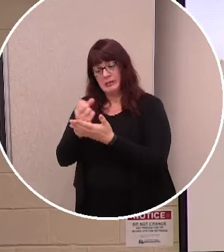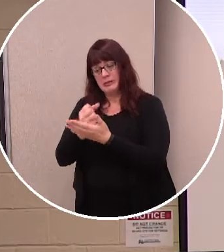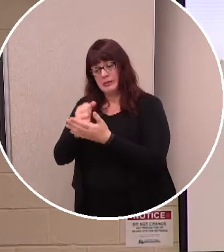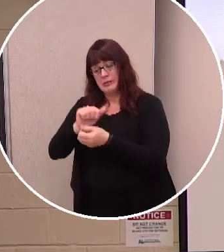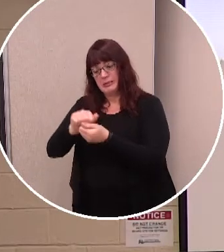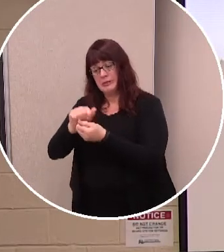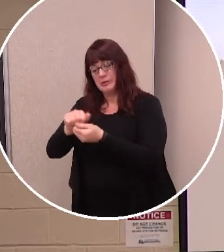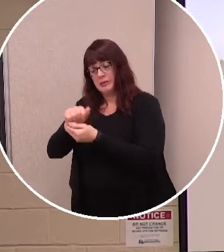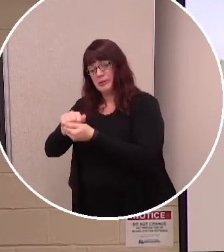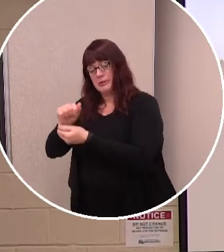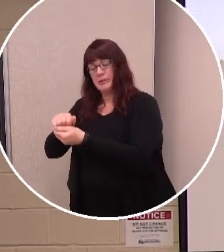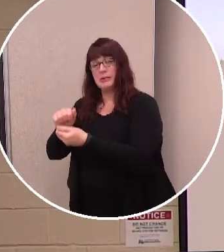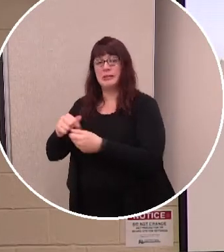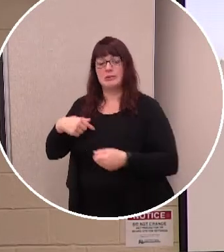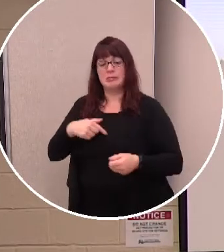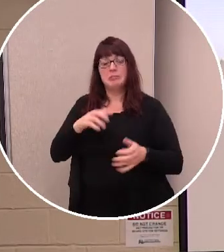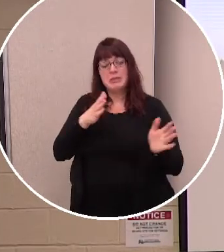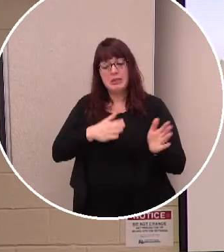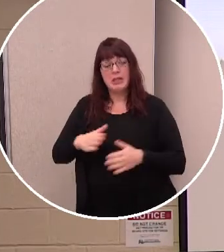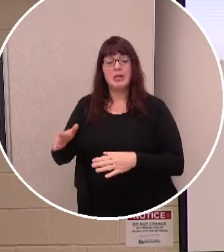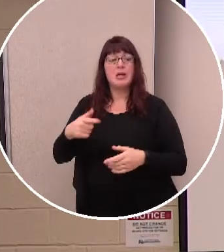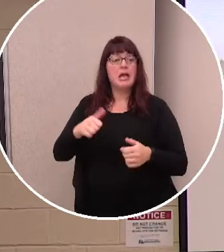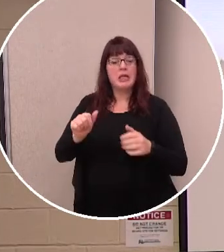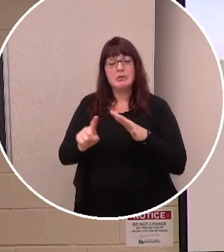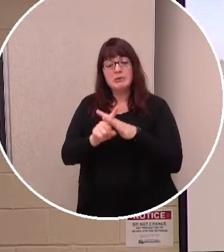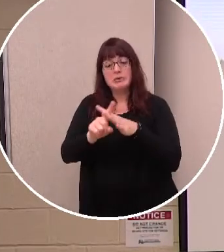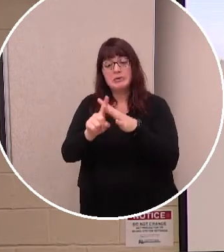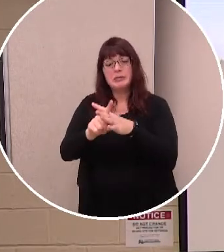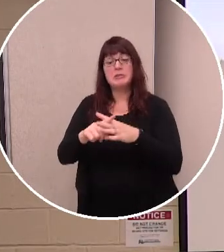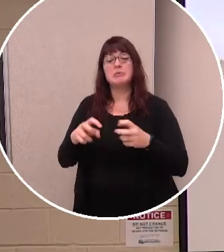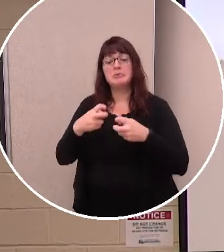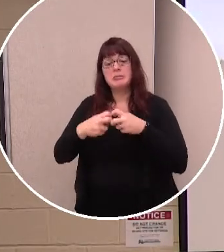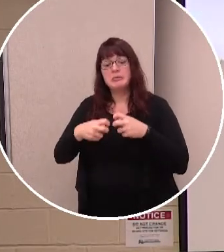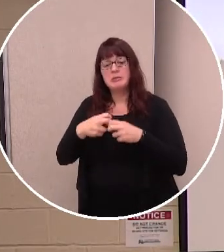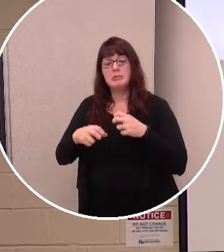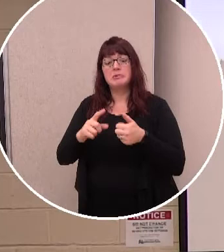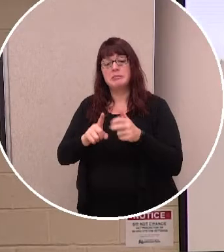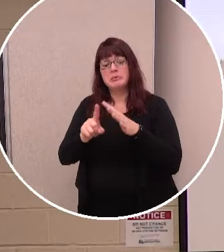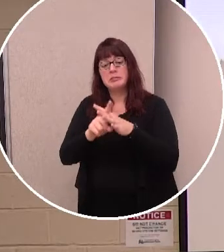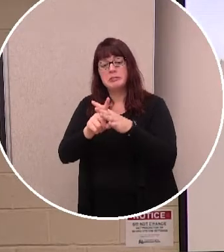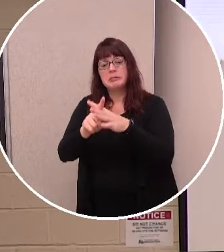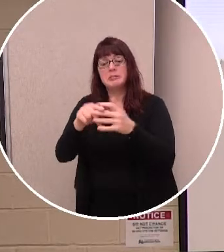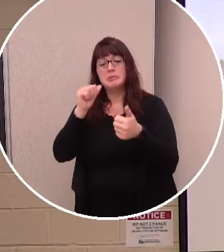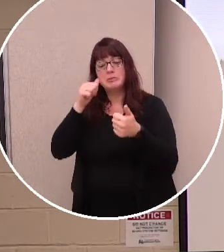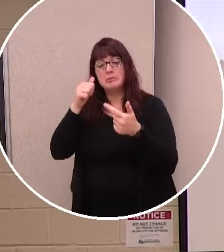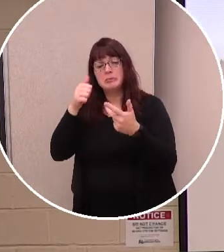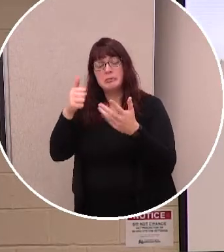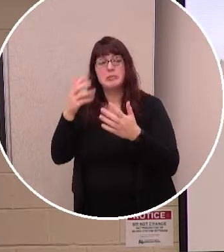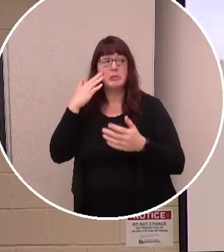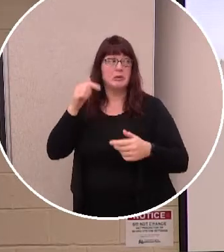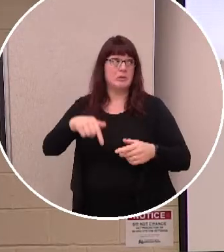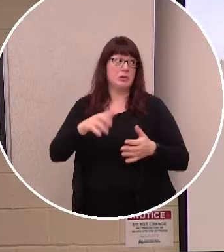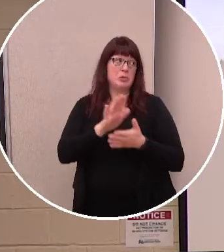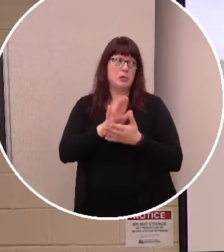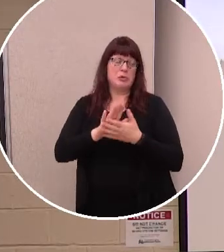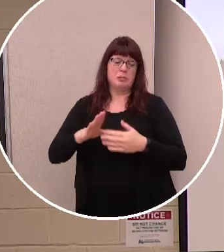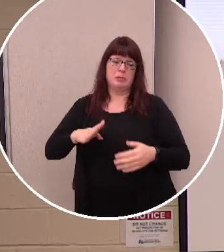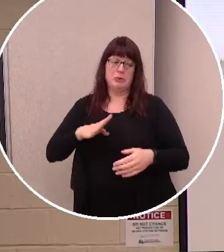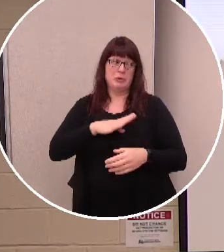our strategic plan or through the issues that come up on a day-to-day basis within this very dynamic school district.